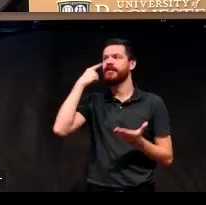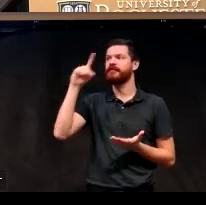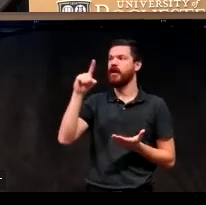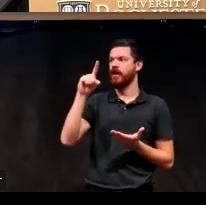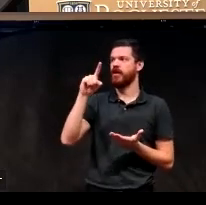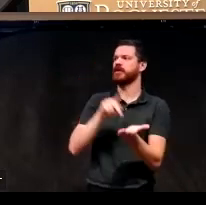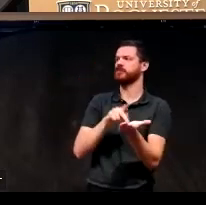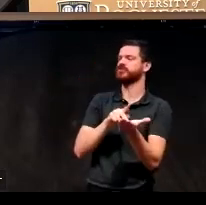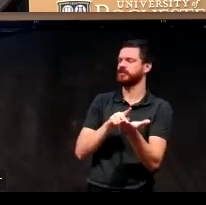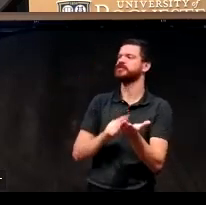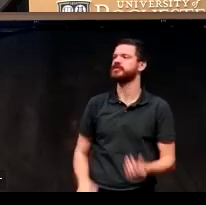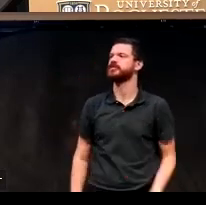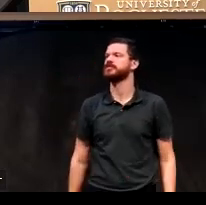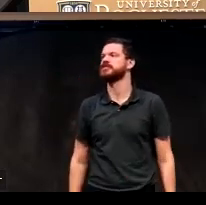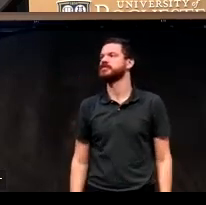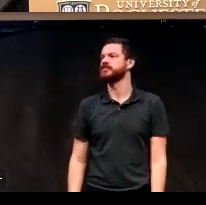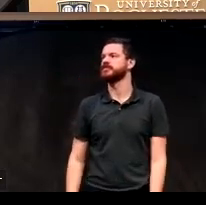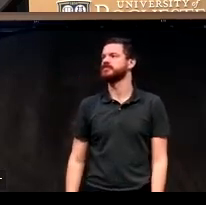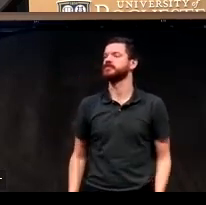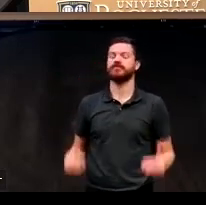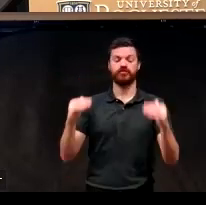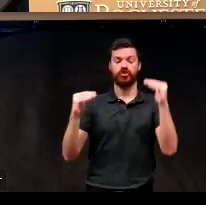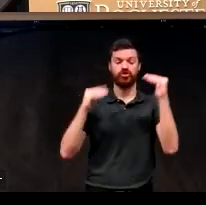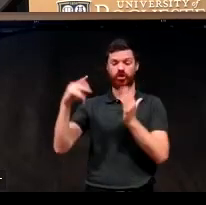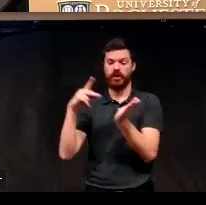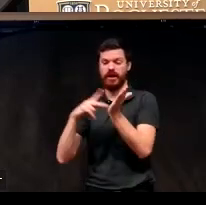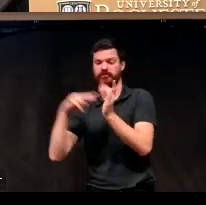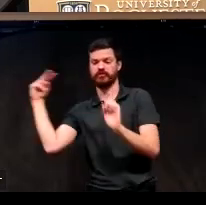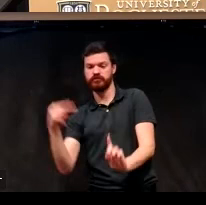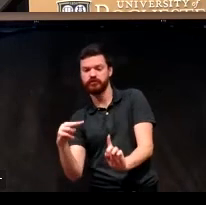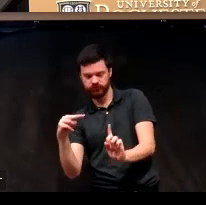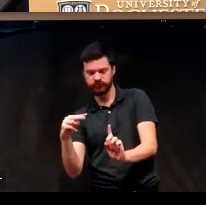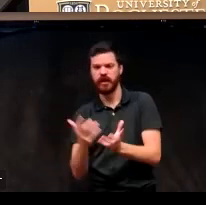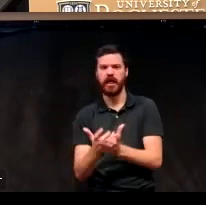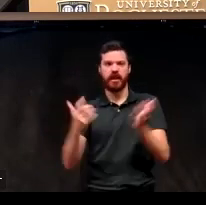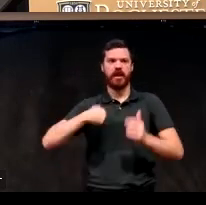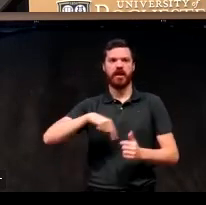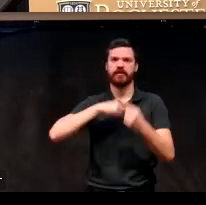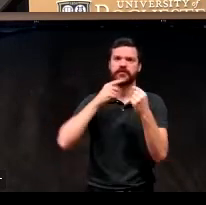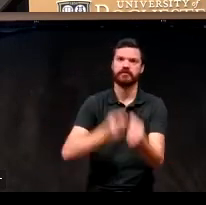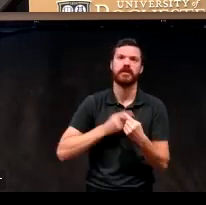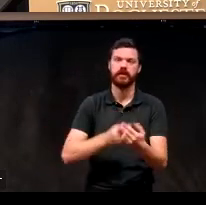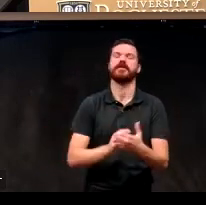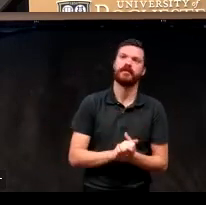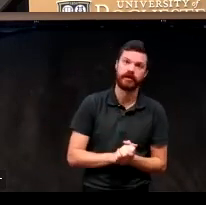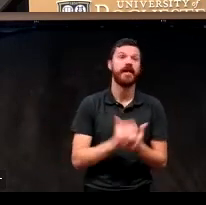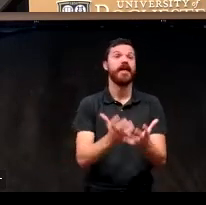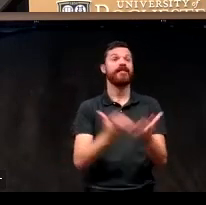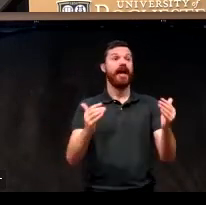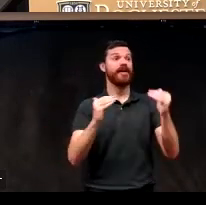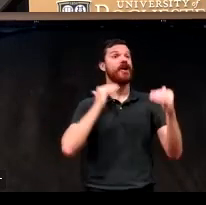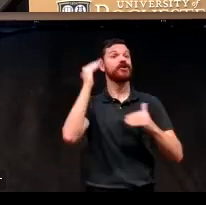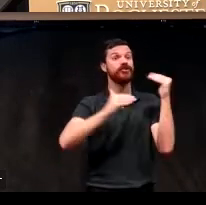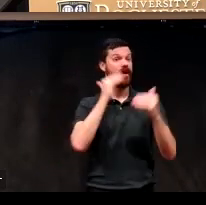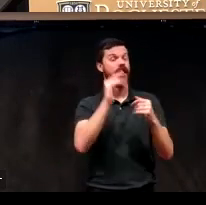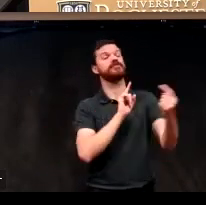psychiatry. And from the adult psychiatry side, I think a lot of us are struggling with a lot of adults who